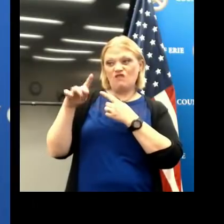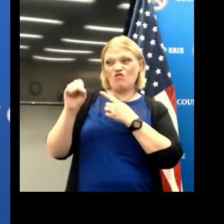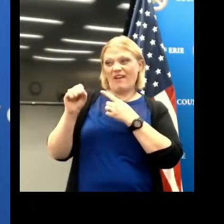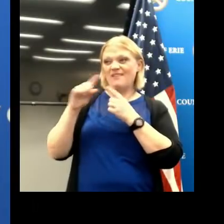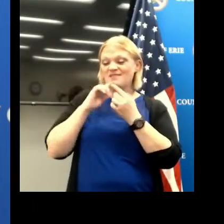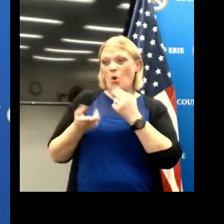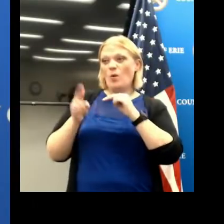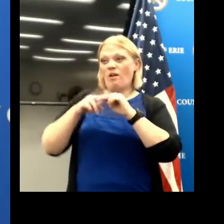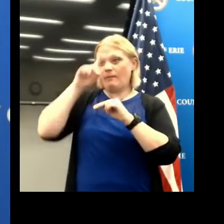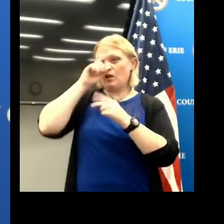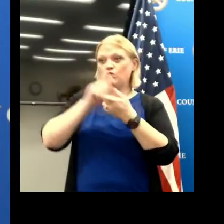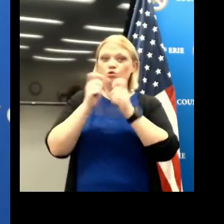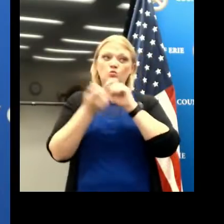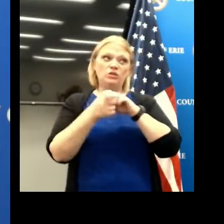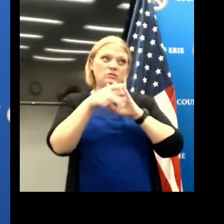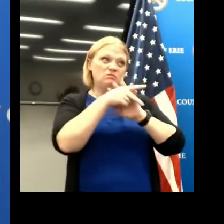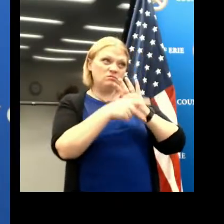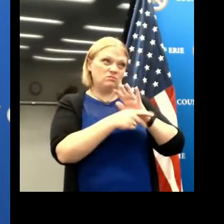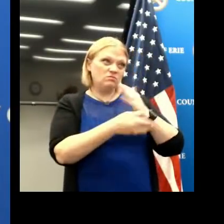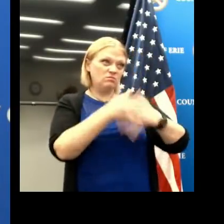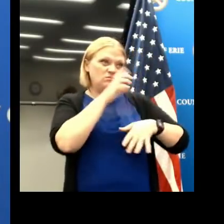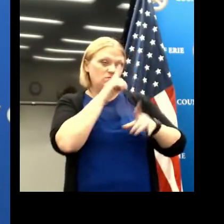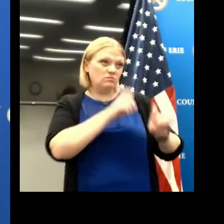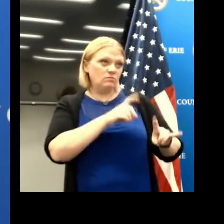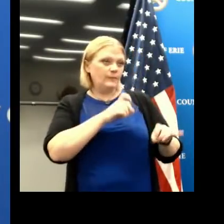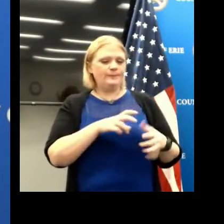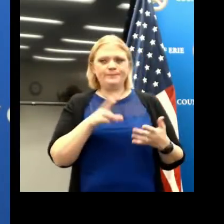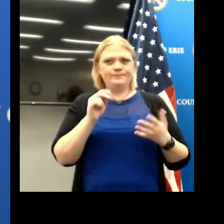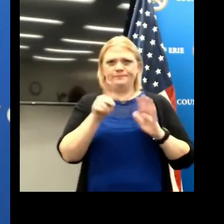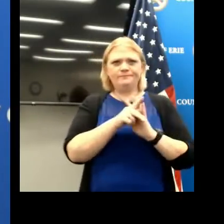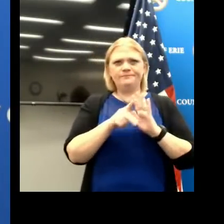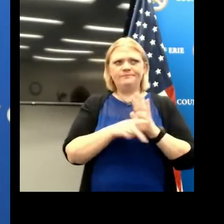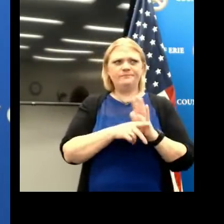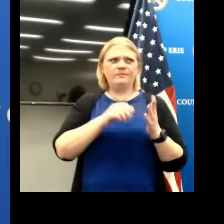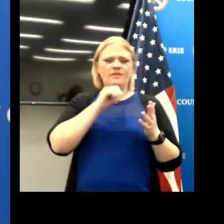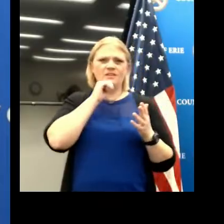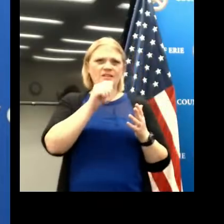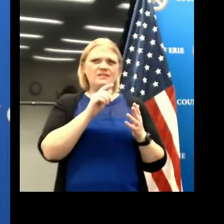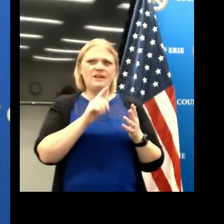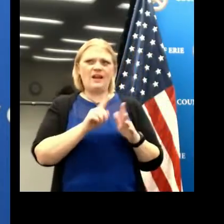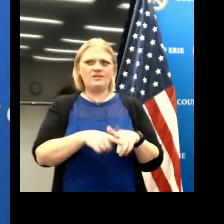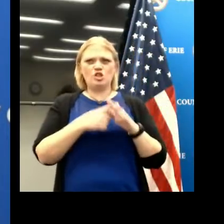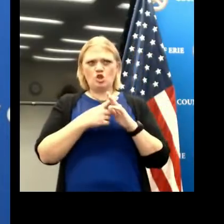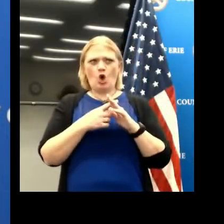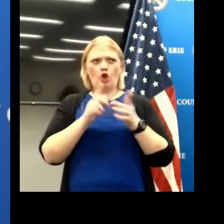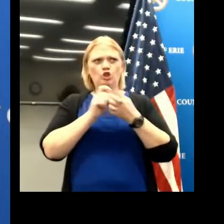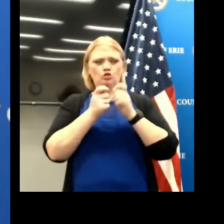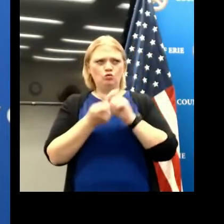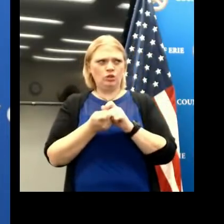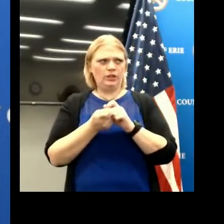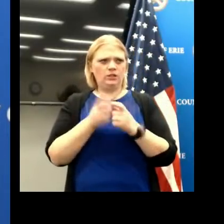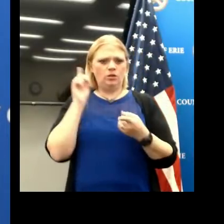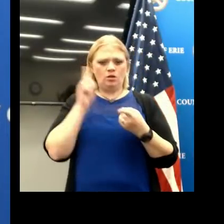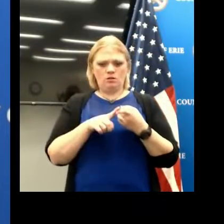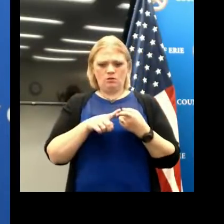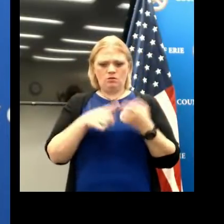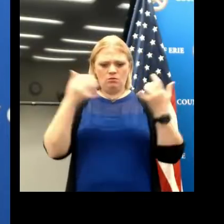you changed the protocol for testing. The testing protocol does not go in effect to change until